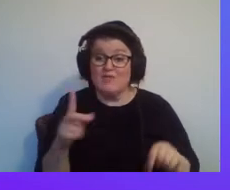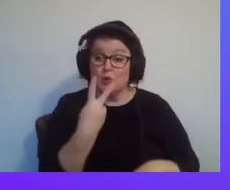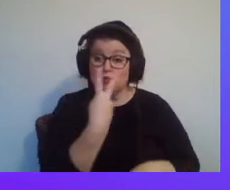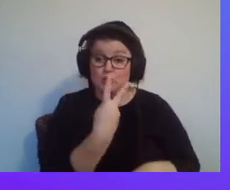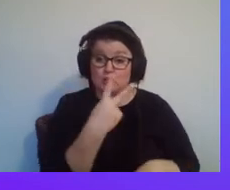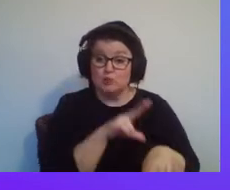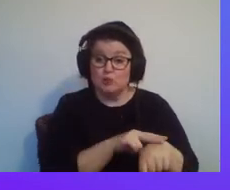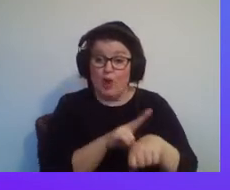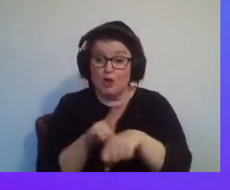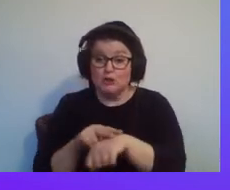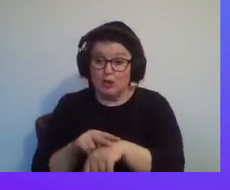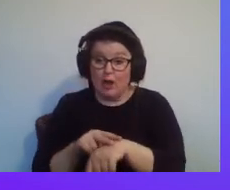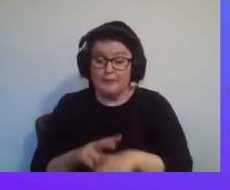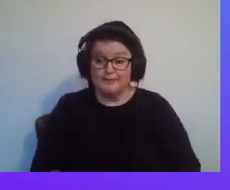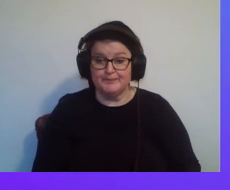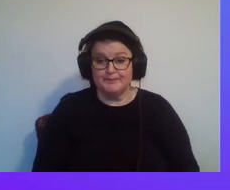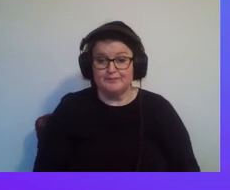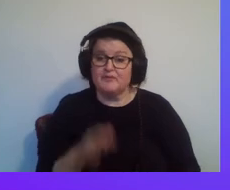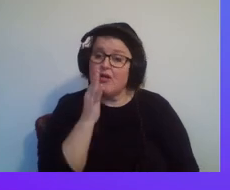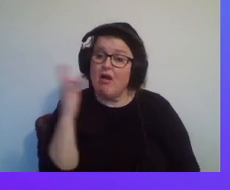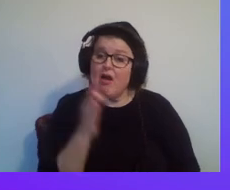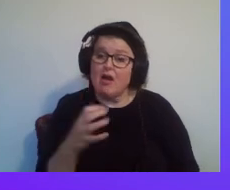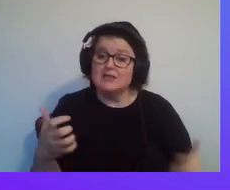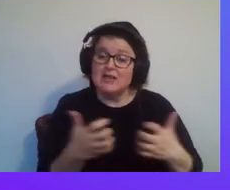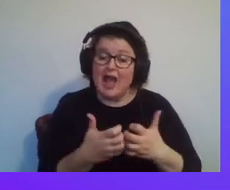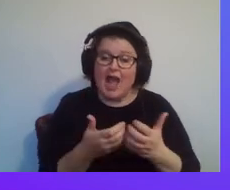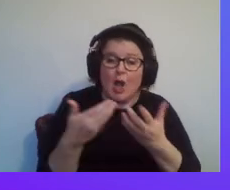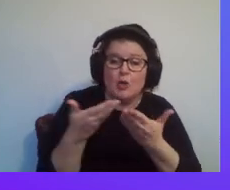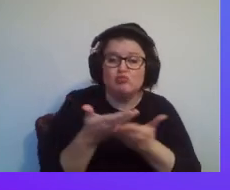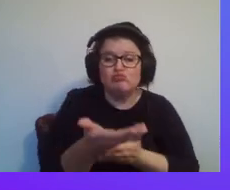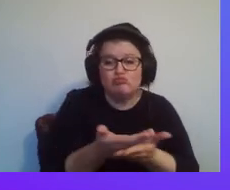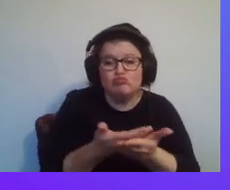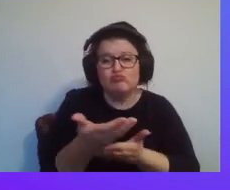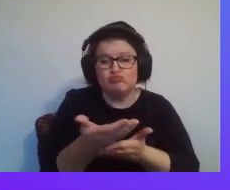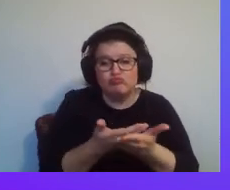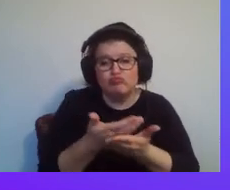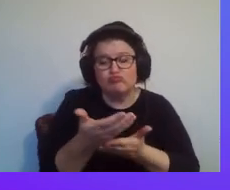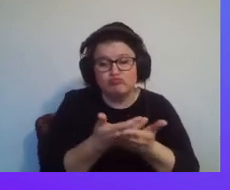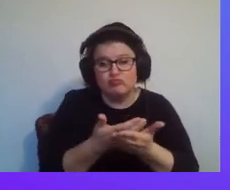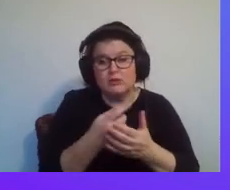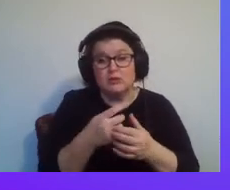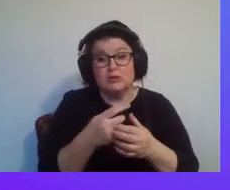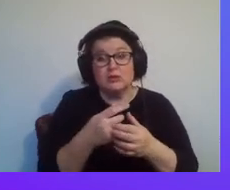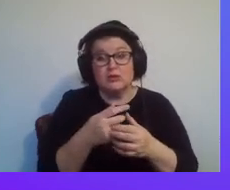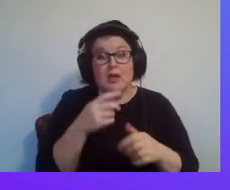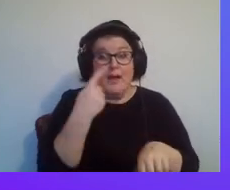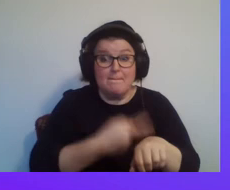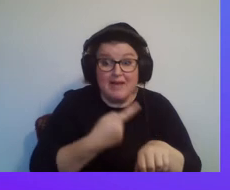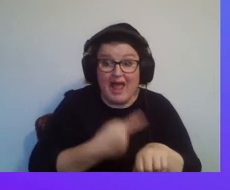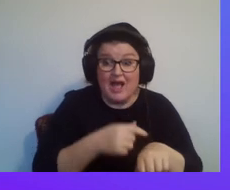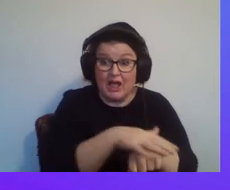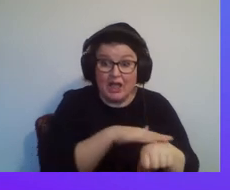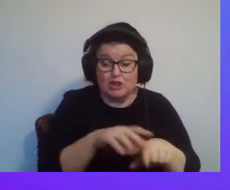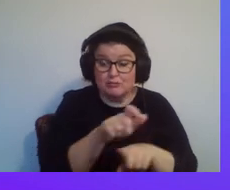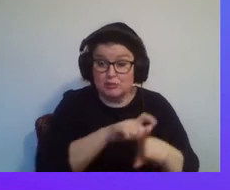do we convince Black, Asian and minority ethnic communities, this is a question from Doral, that once we have the vaccine, we'll